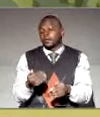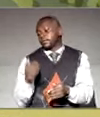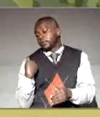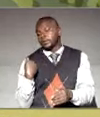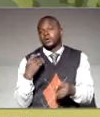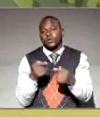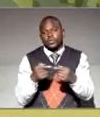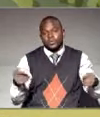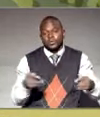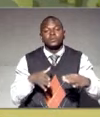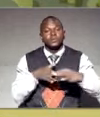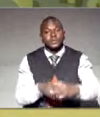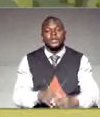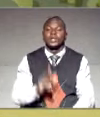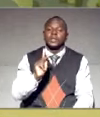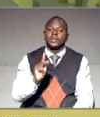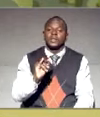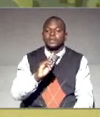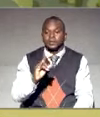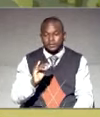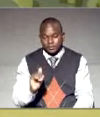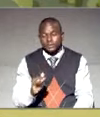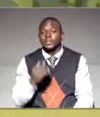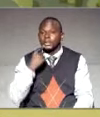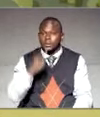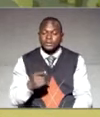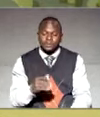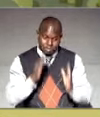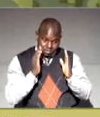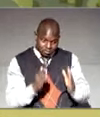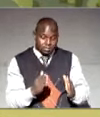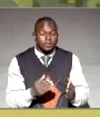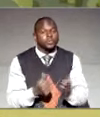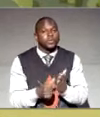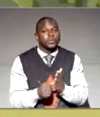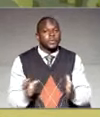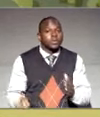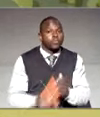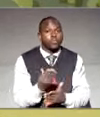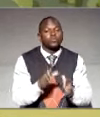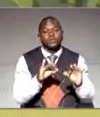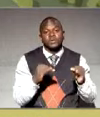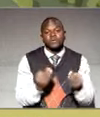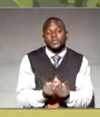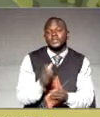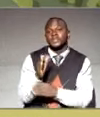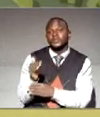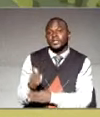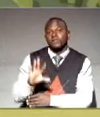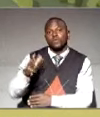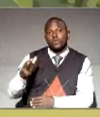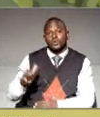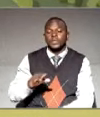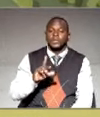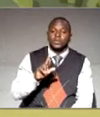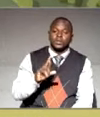opposition, Winfred Kiza, echoed this with regard to the disaster that befell the family of the State Minister for Water,